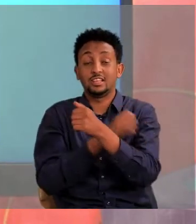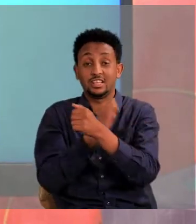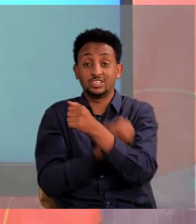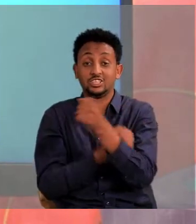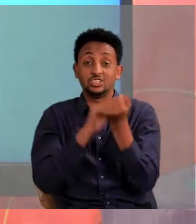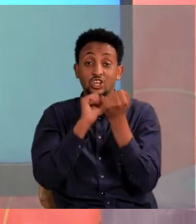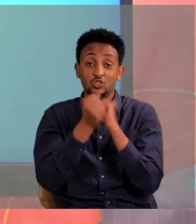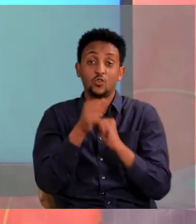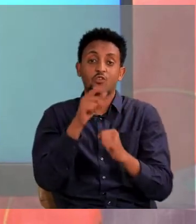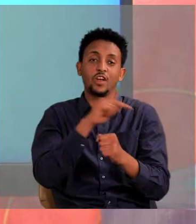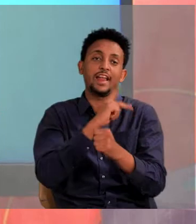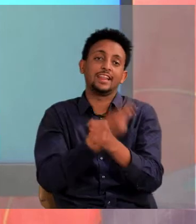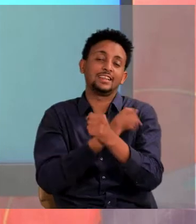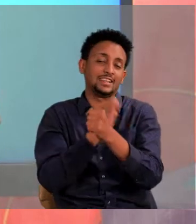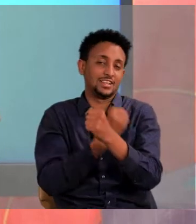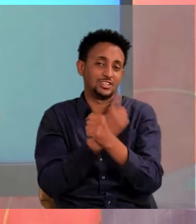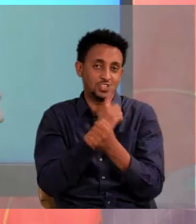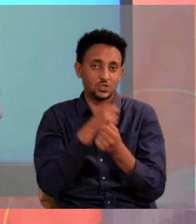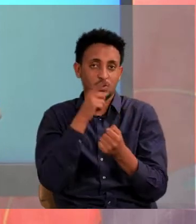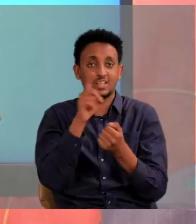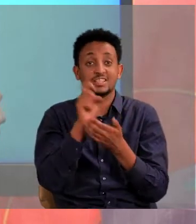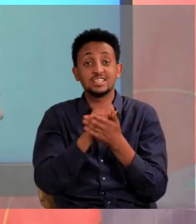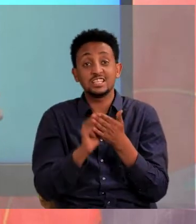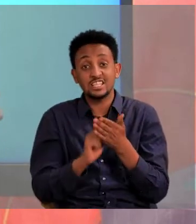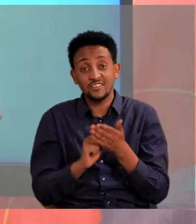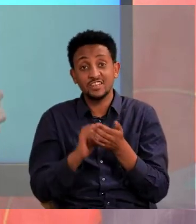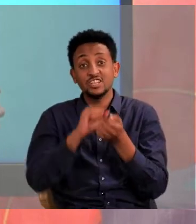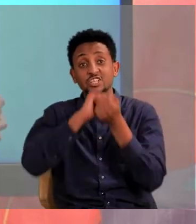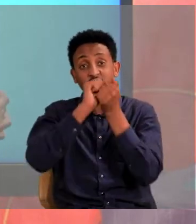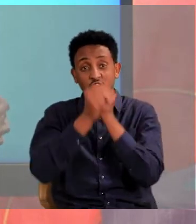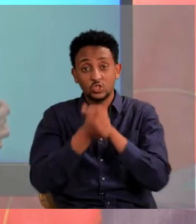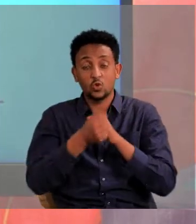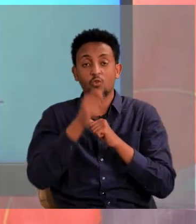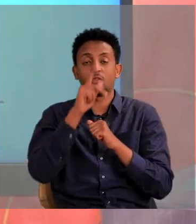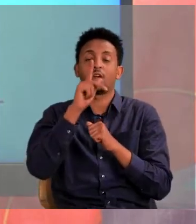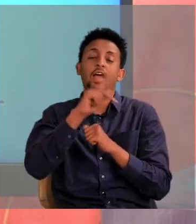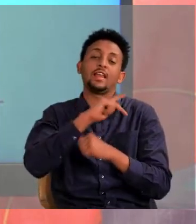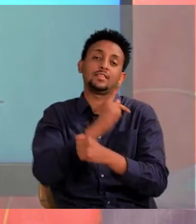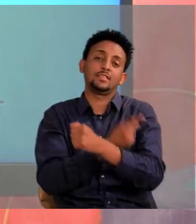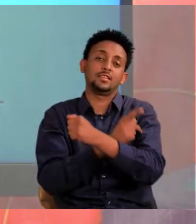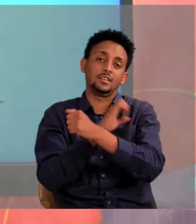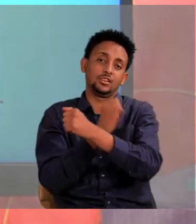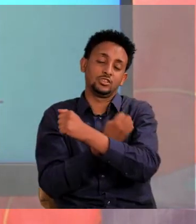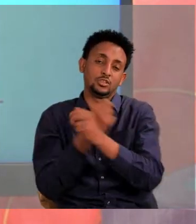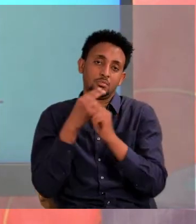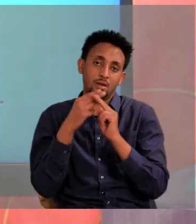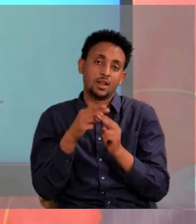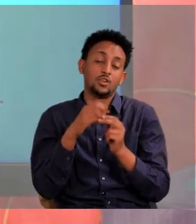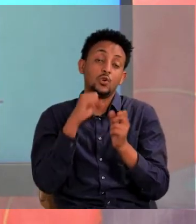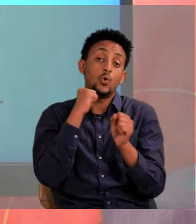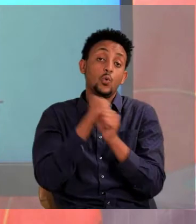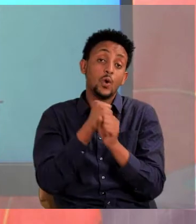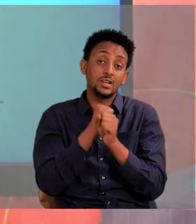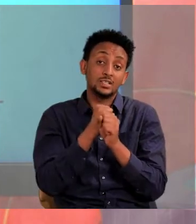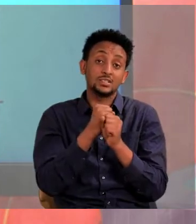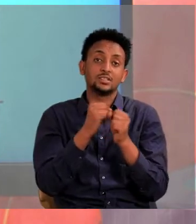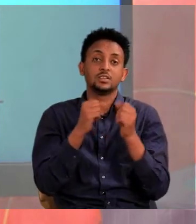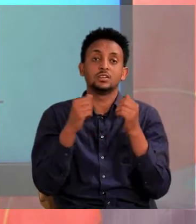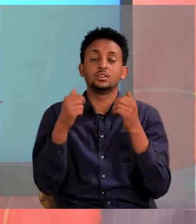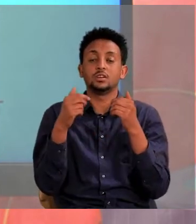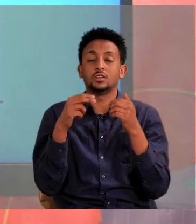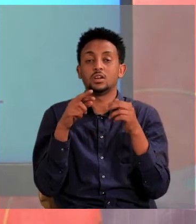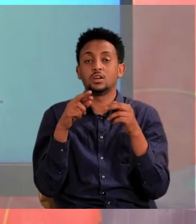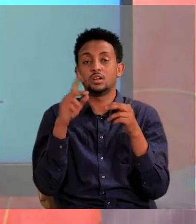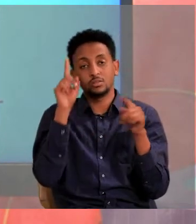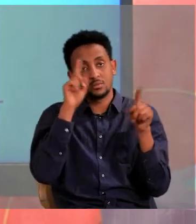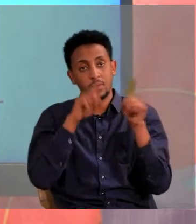of kinetic energy. It's possible to rewrite this as change of kinetic energy. Work can be associated with